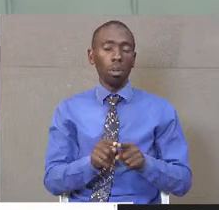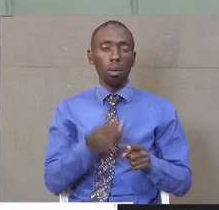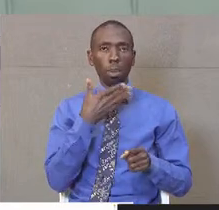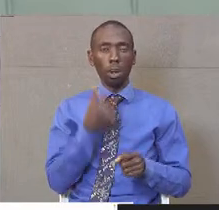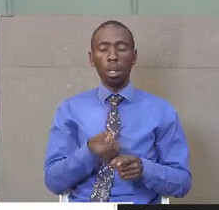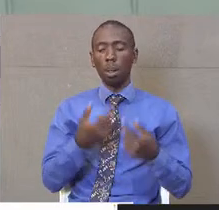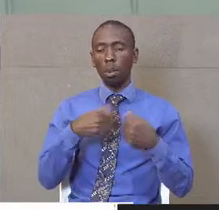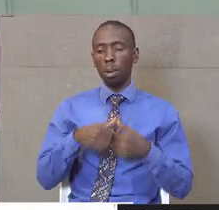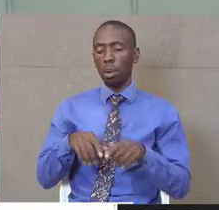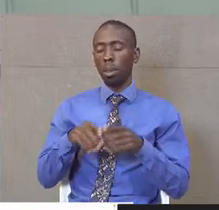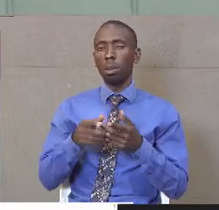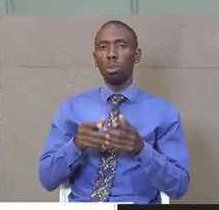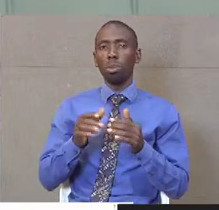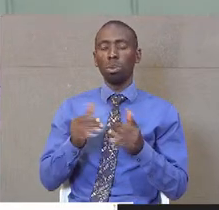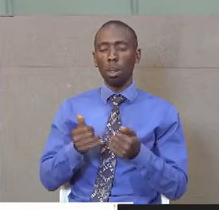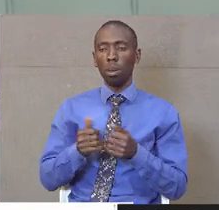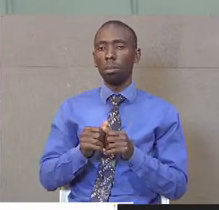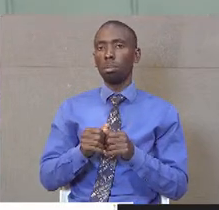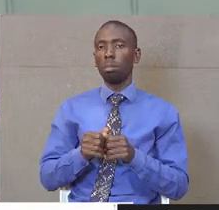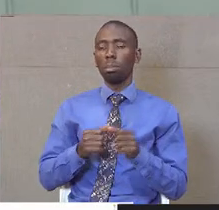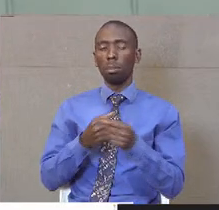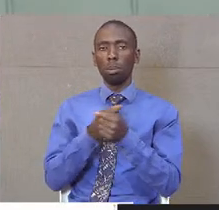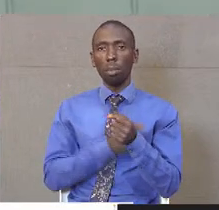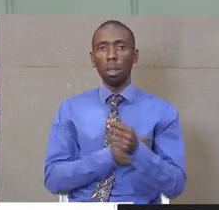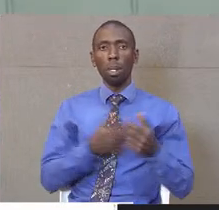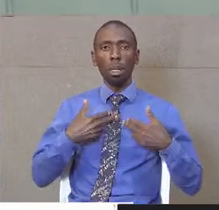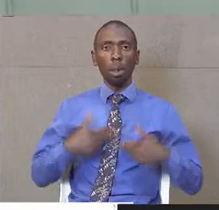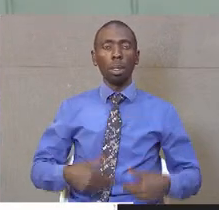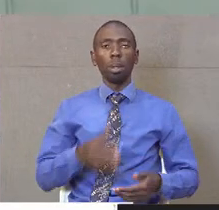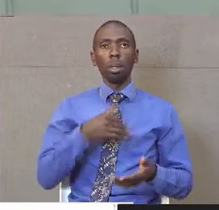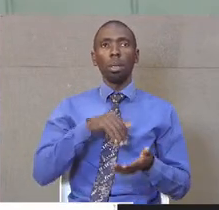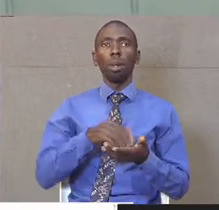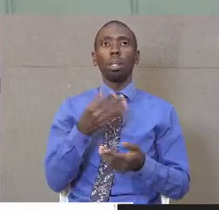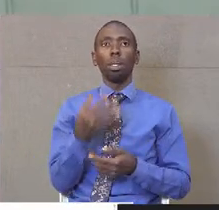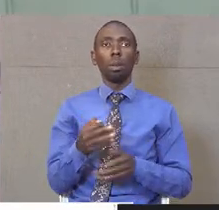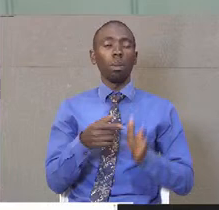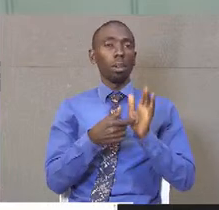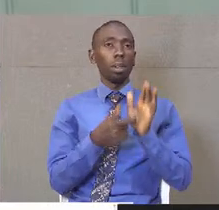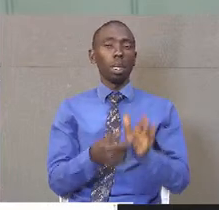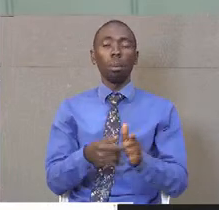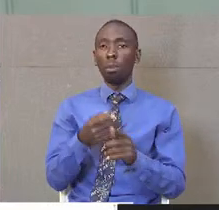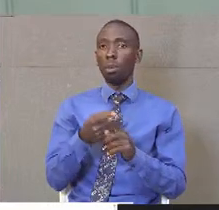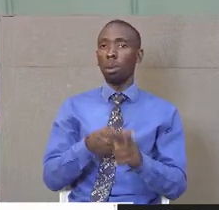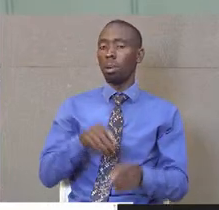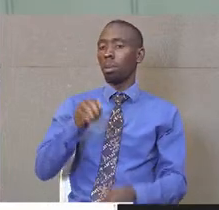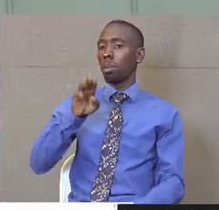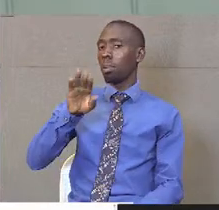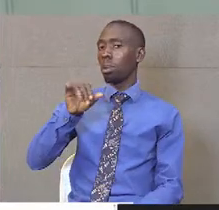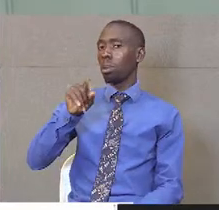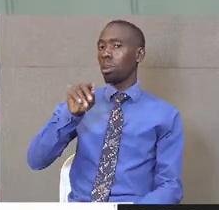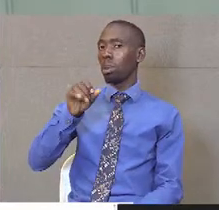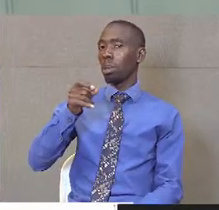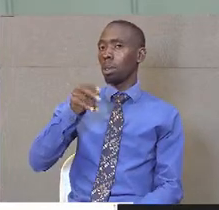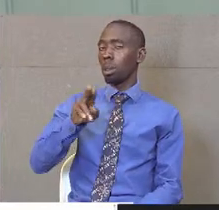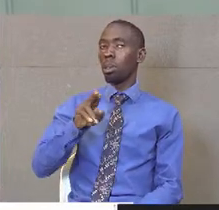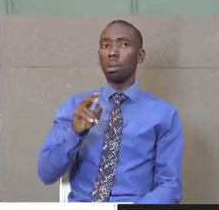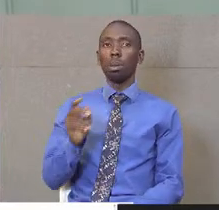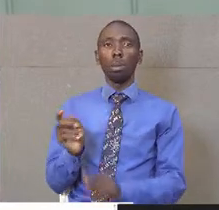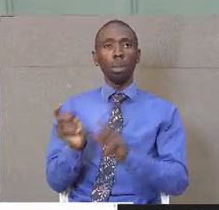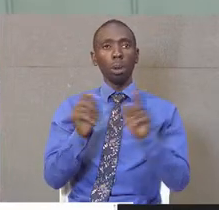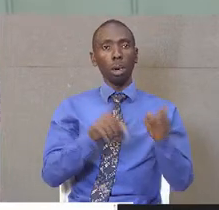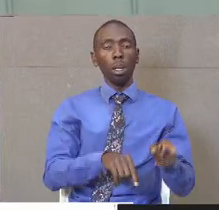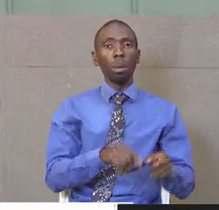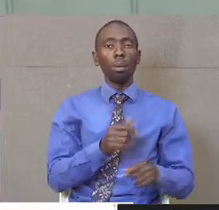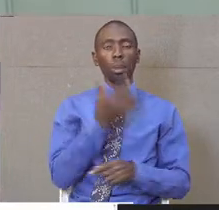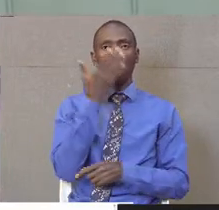threes. Because women move from like Buhwejo up to Mbarara, for checking their status of pregnancy, they